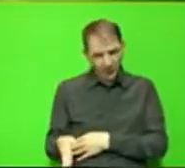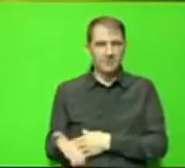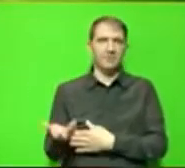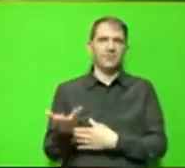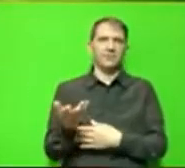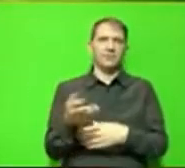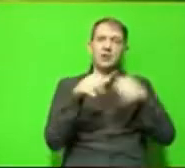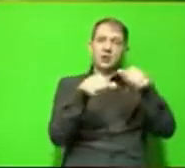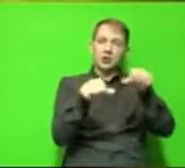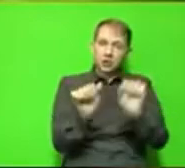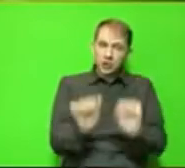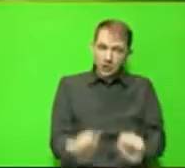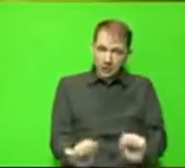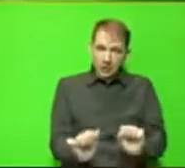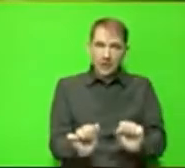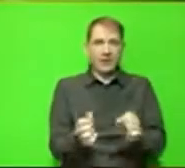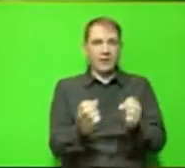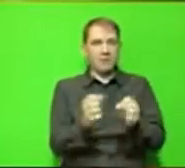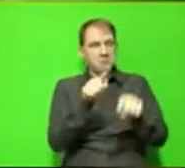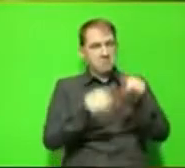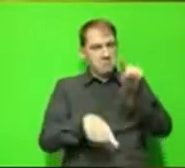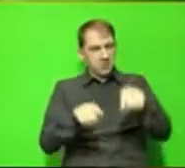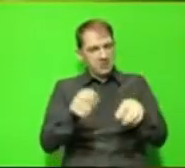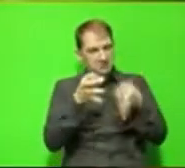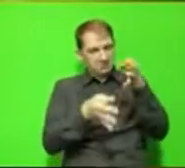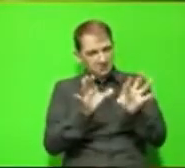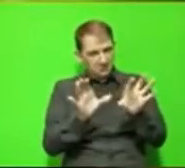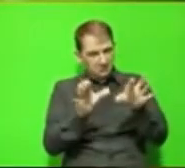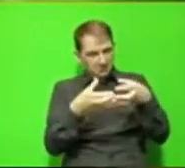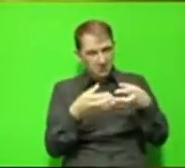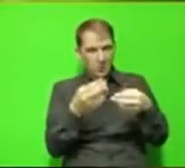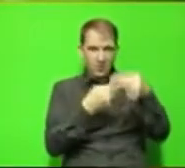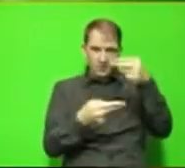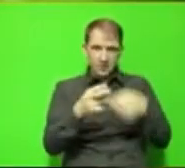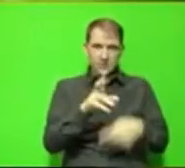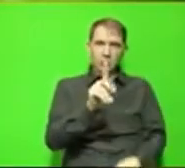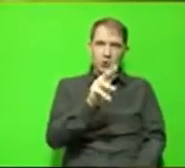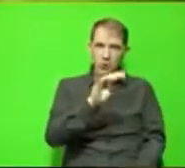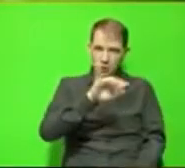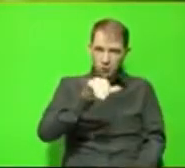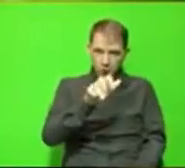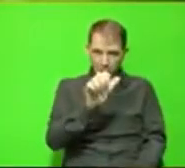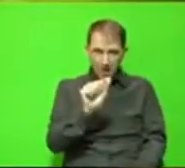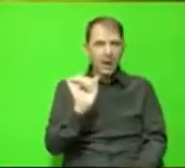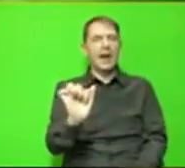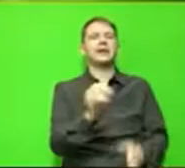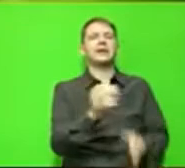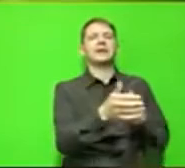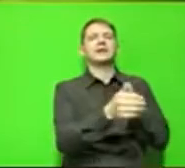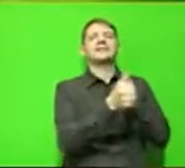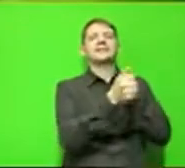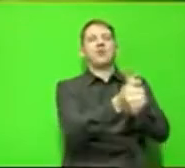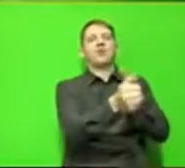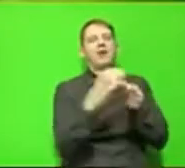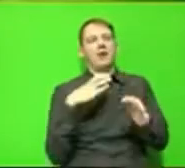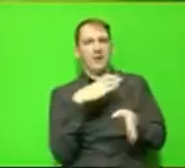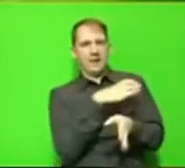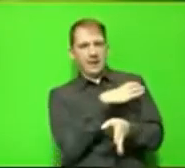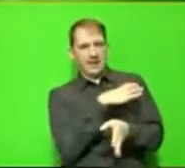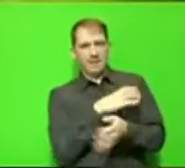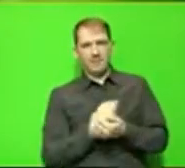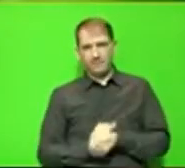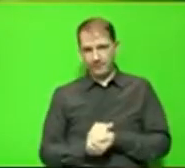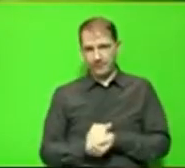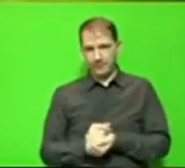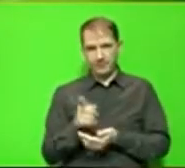the Chairperson of the Multi-Party Women's Caucus, Honourable Dundwa, and her steering committee, the